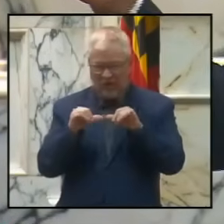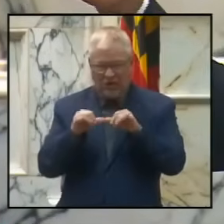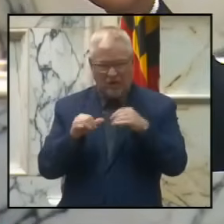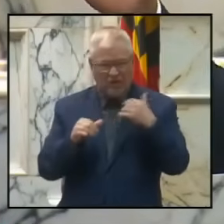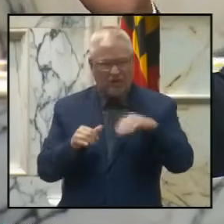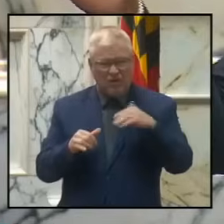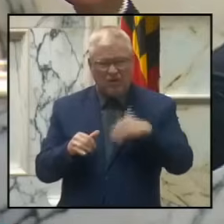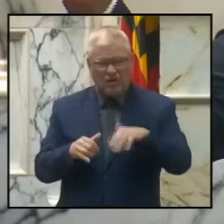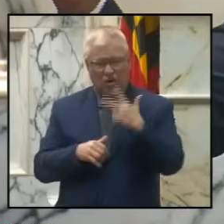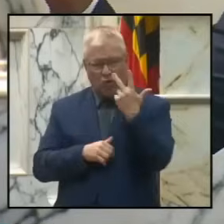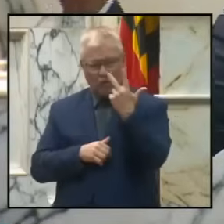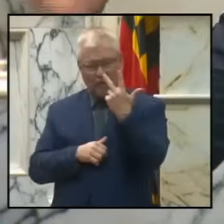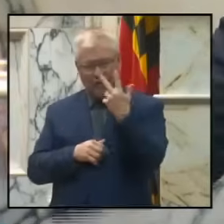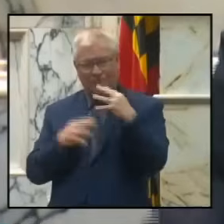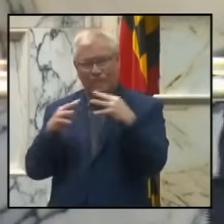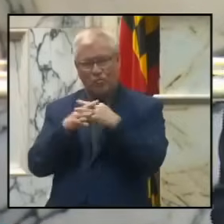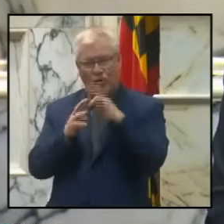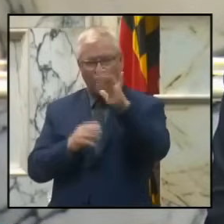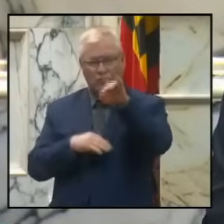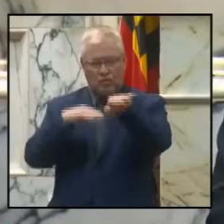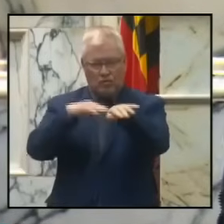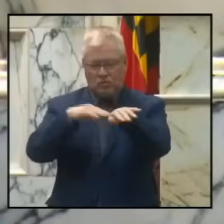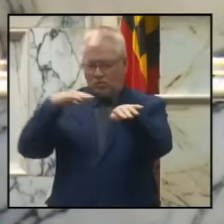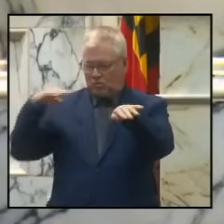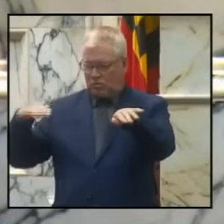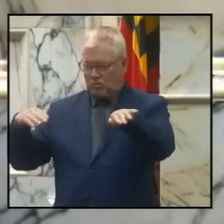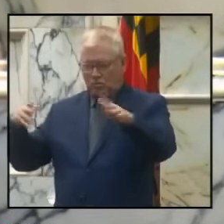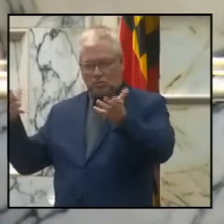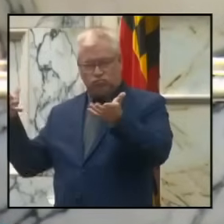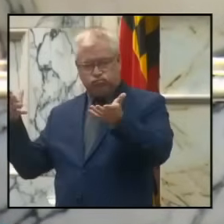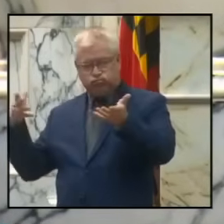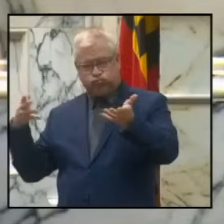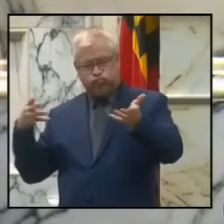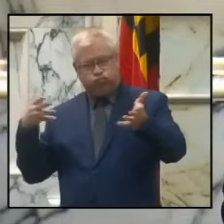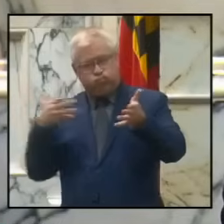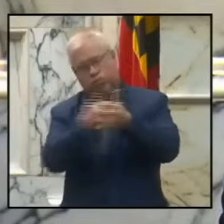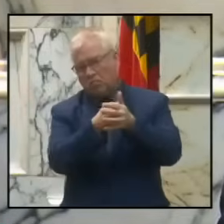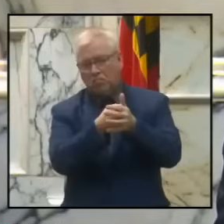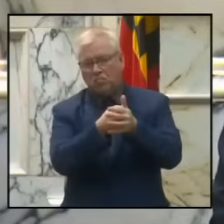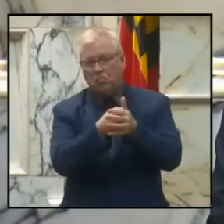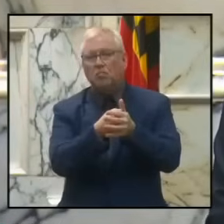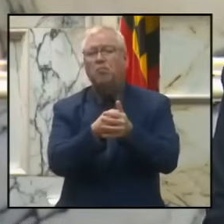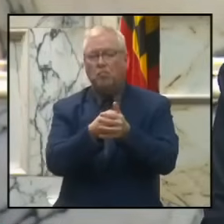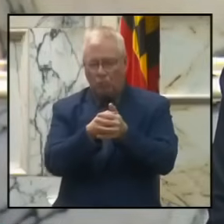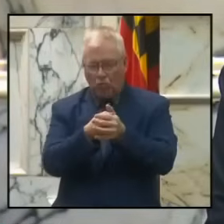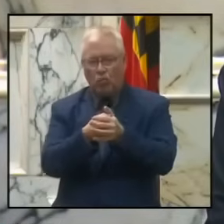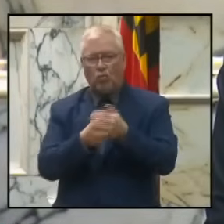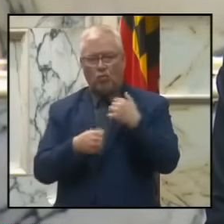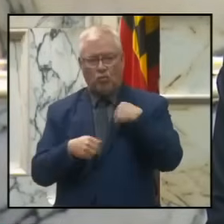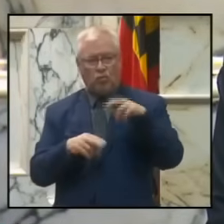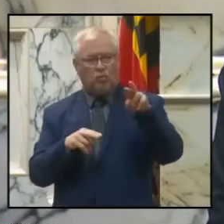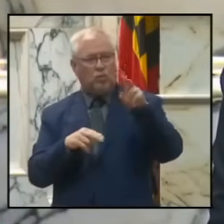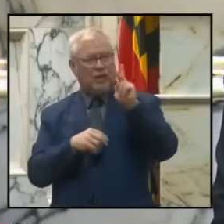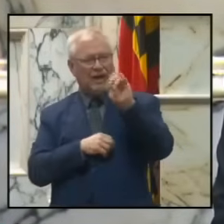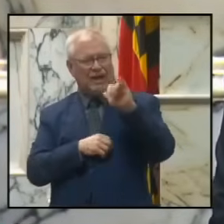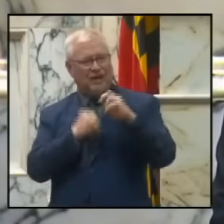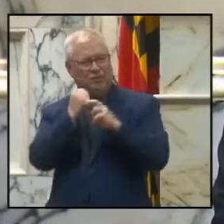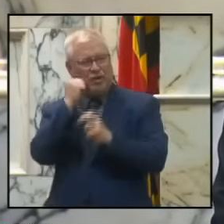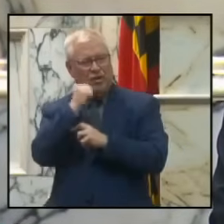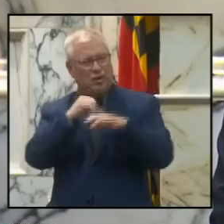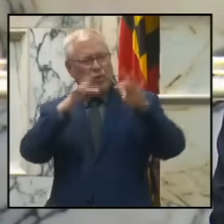fields slamming into our iconic Key Bridge, which then